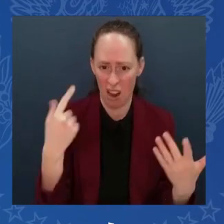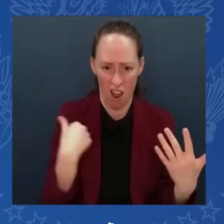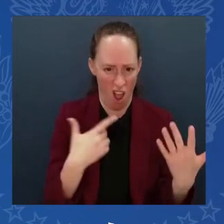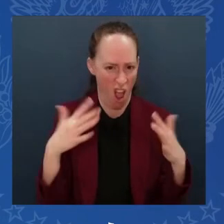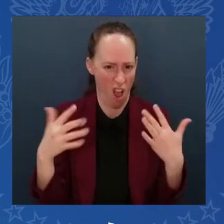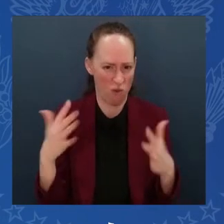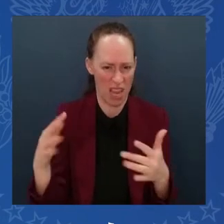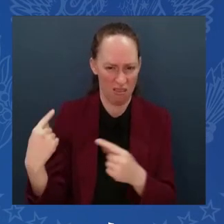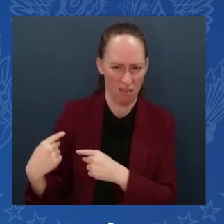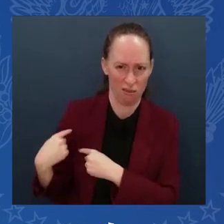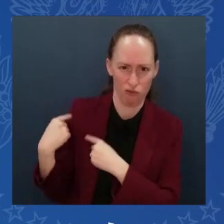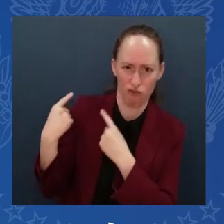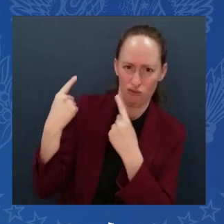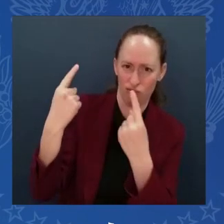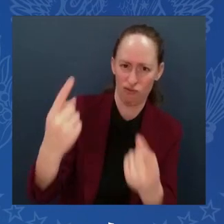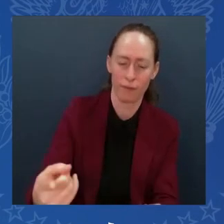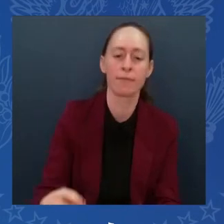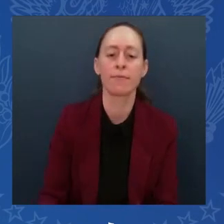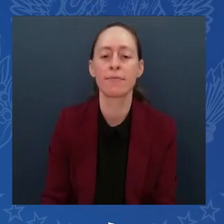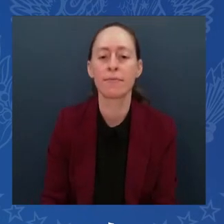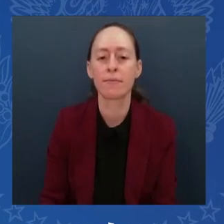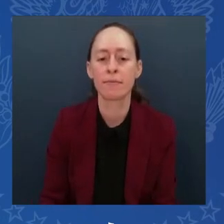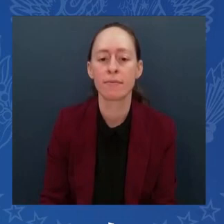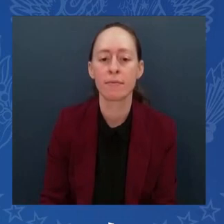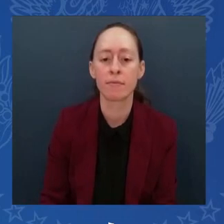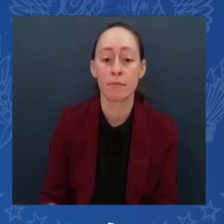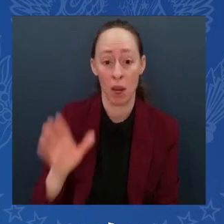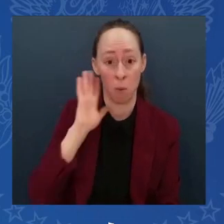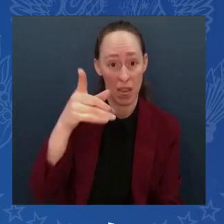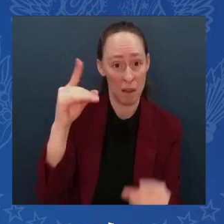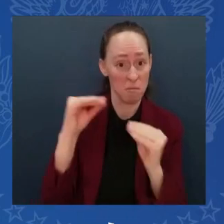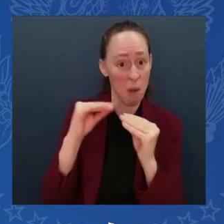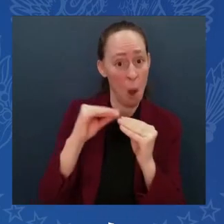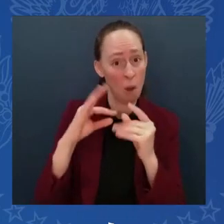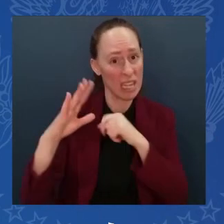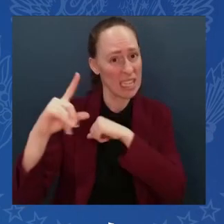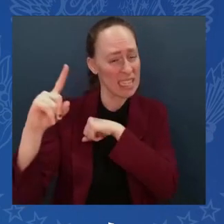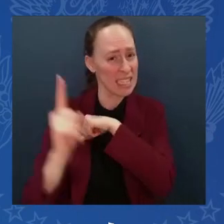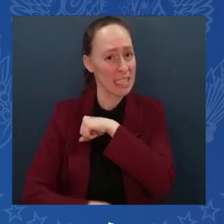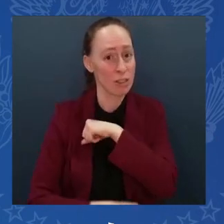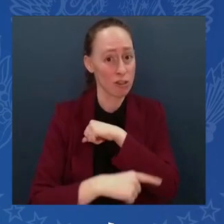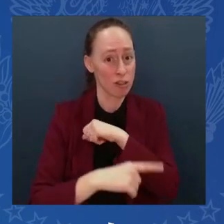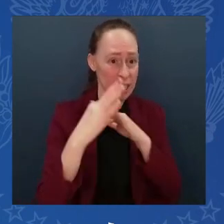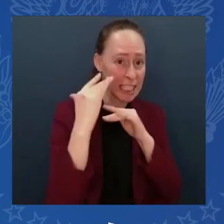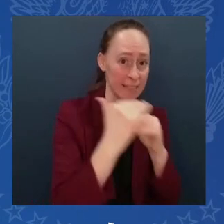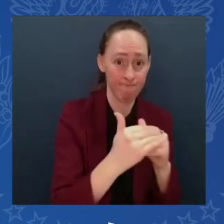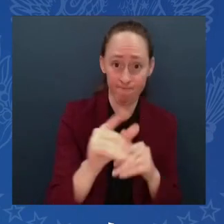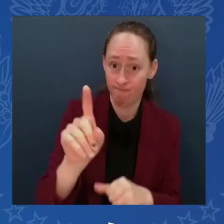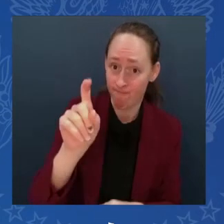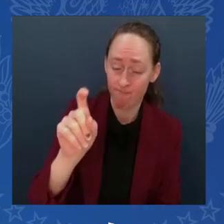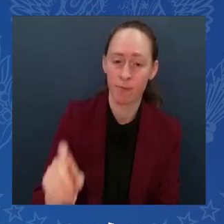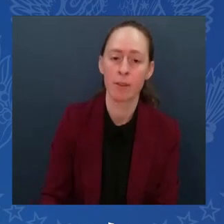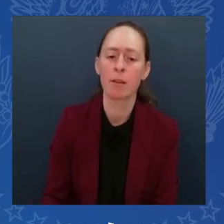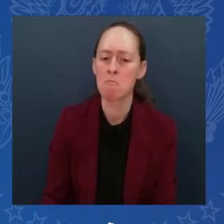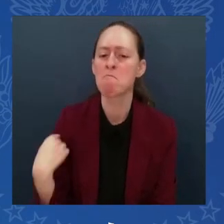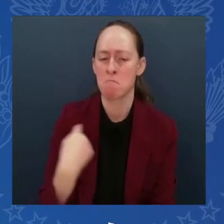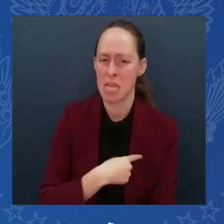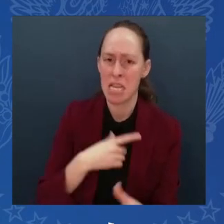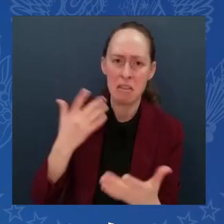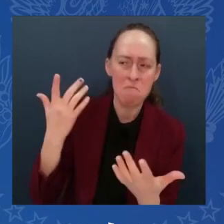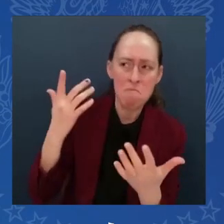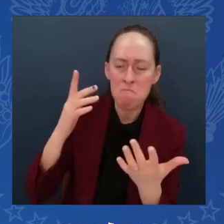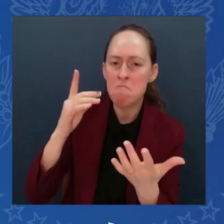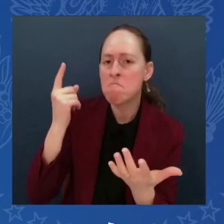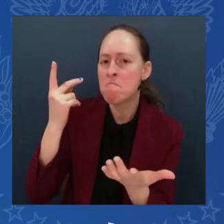at increasing sanctions on Russia right now? We're looking at a whole number of options. That's all I'll say right now. Is there anything you can do to get